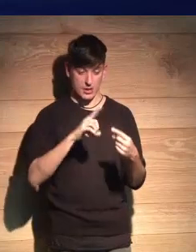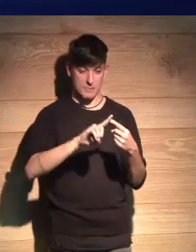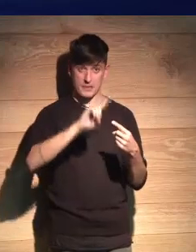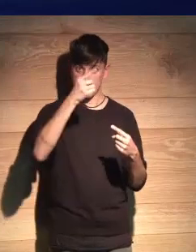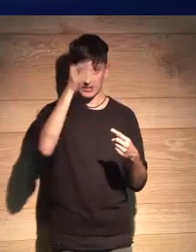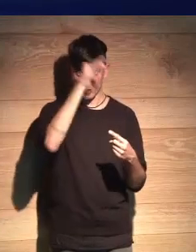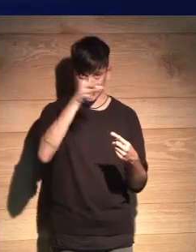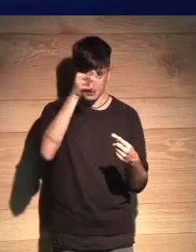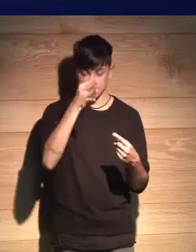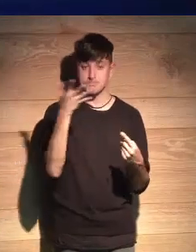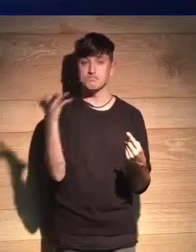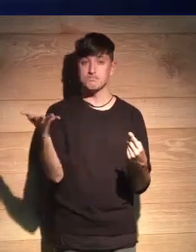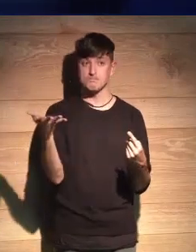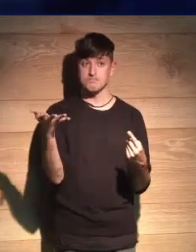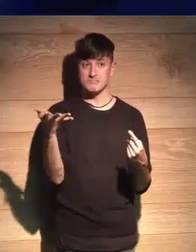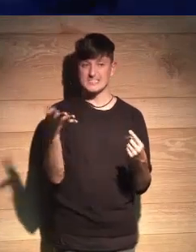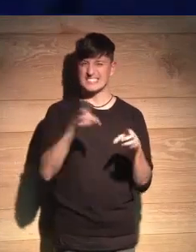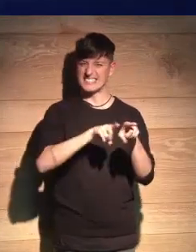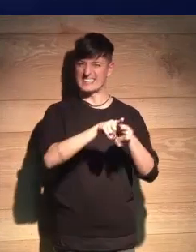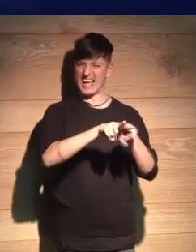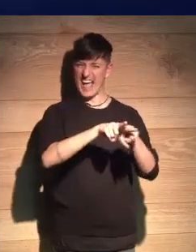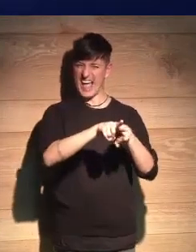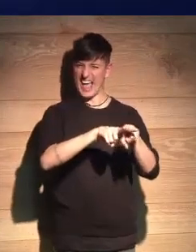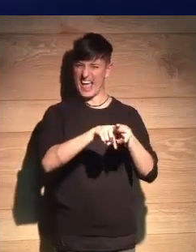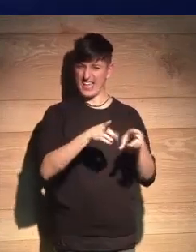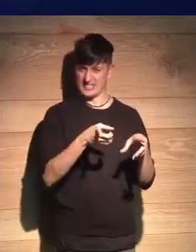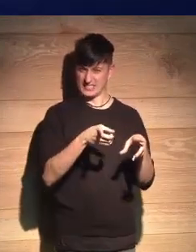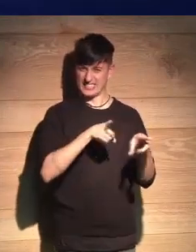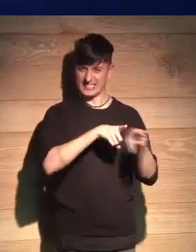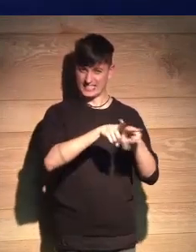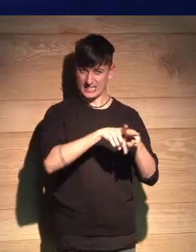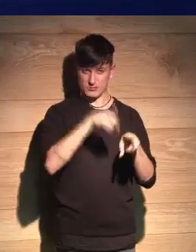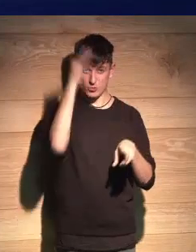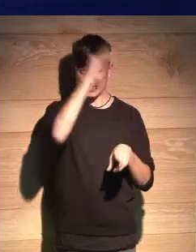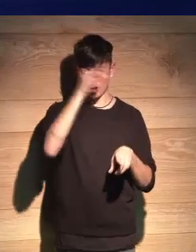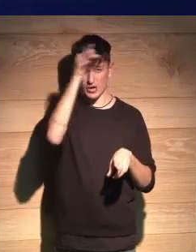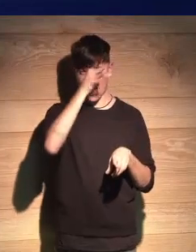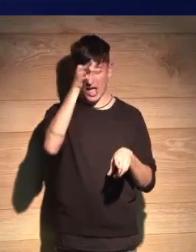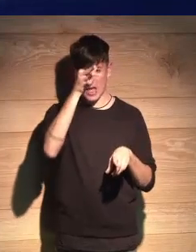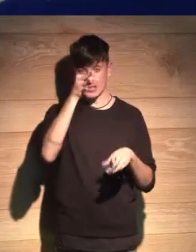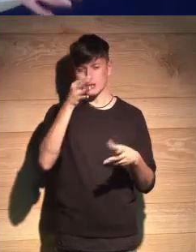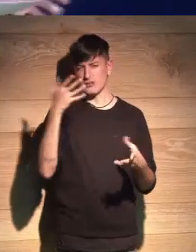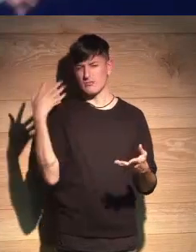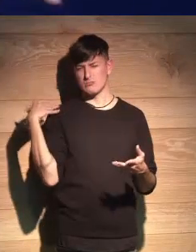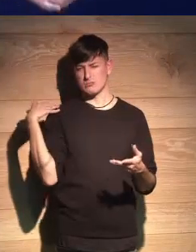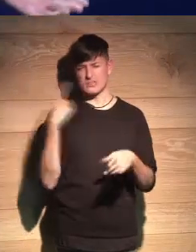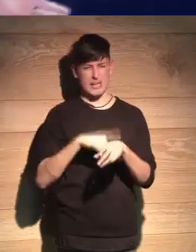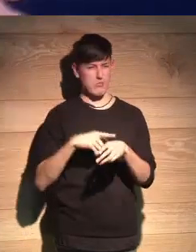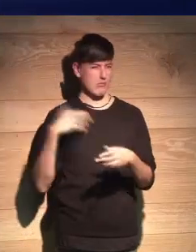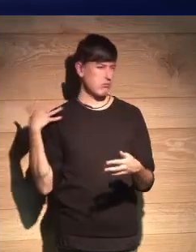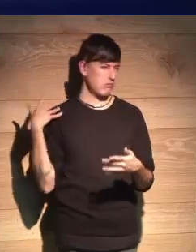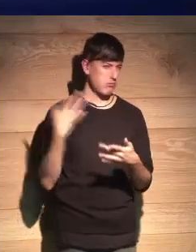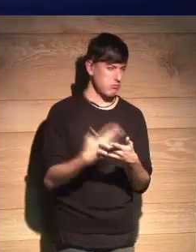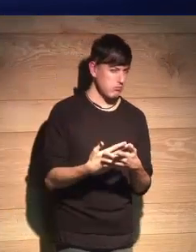first theory is the theory of the critical mass, a theory where